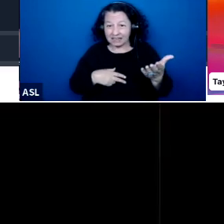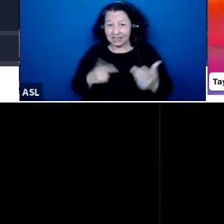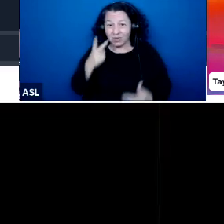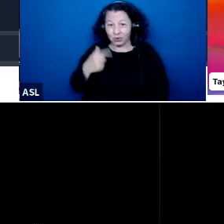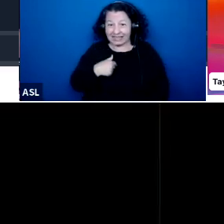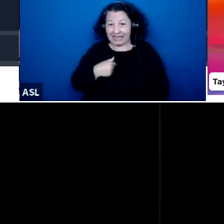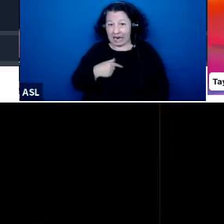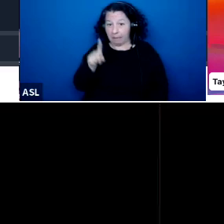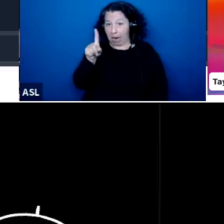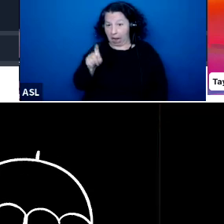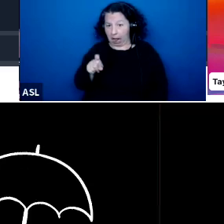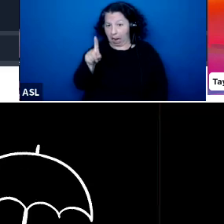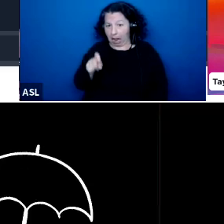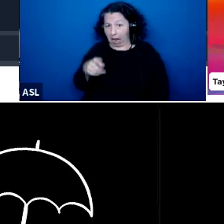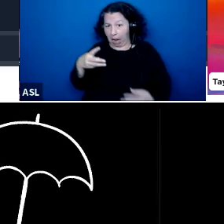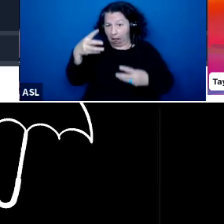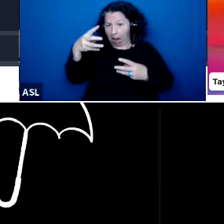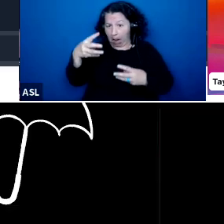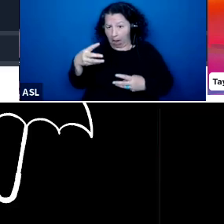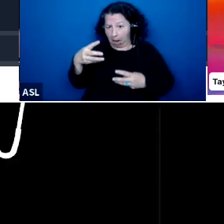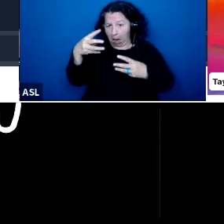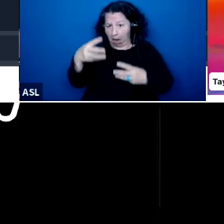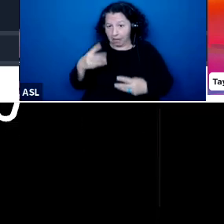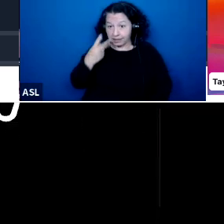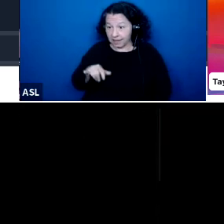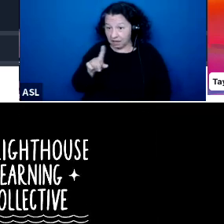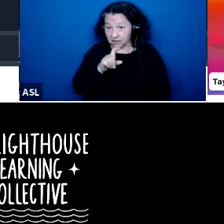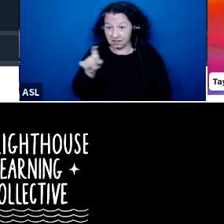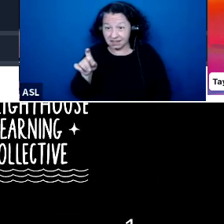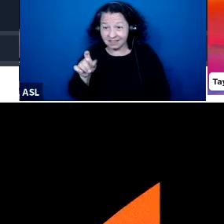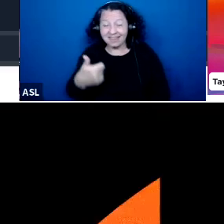see me scrolling on the screen?